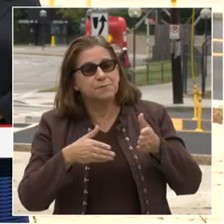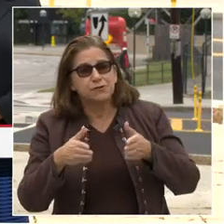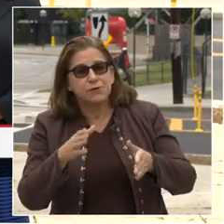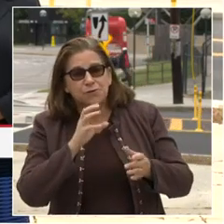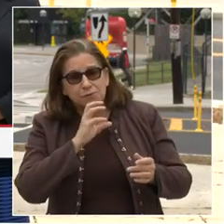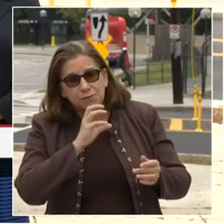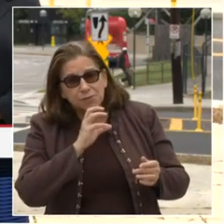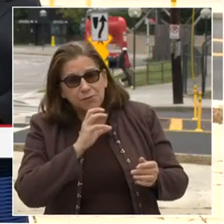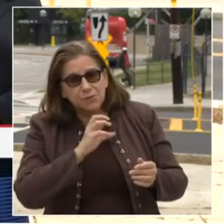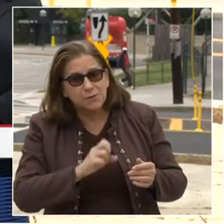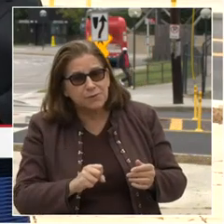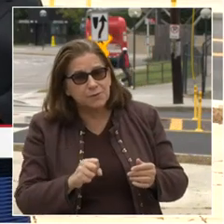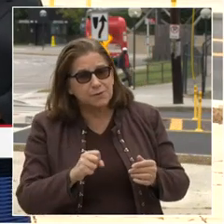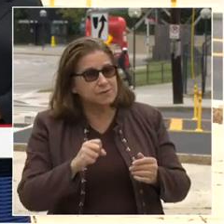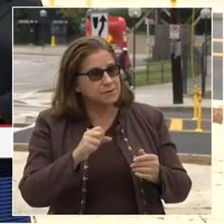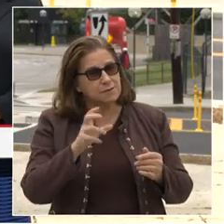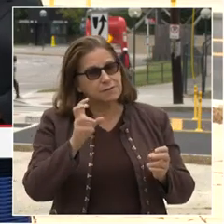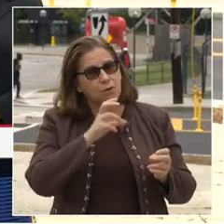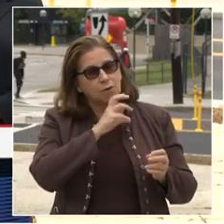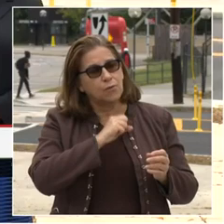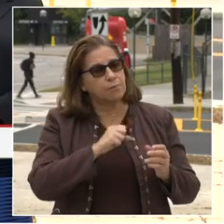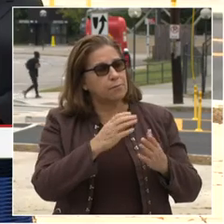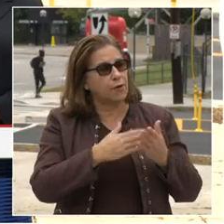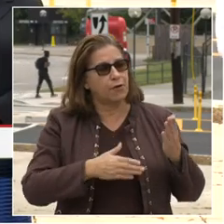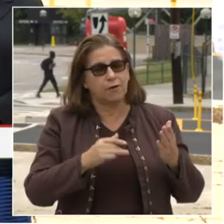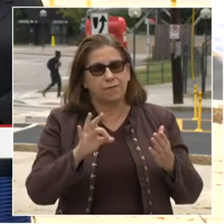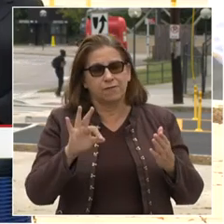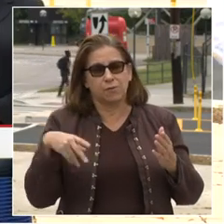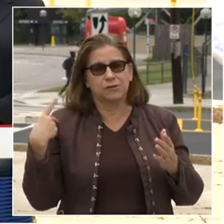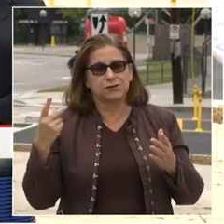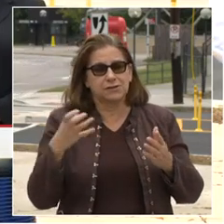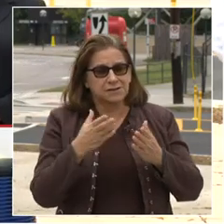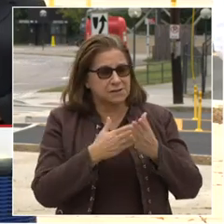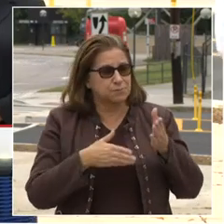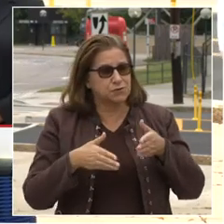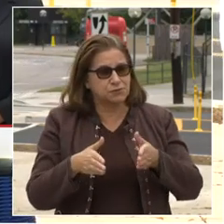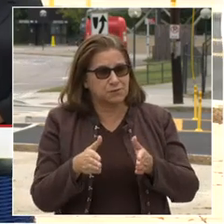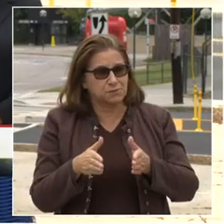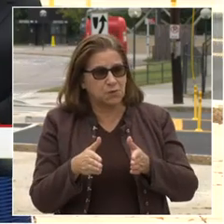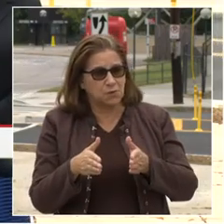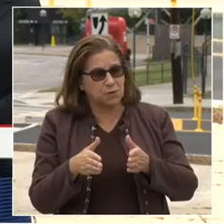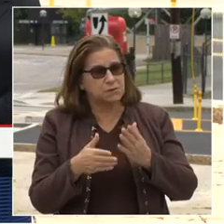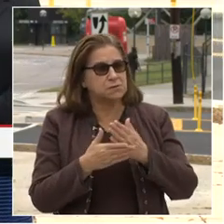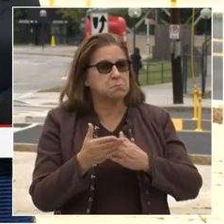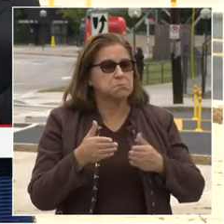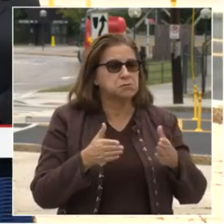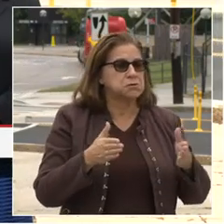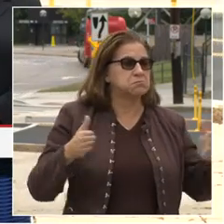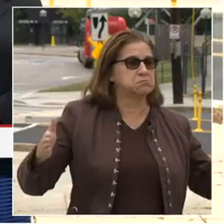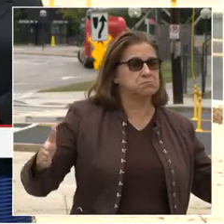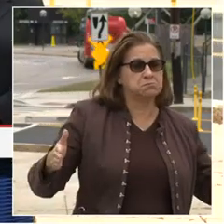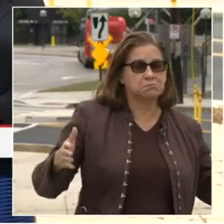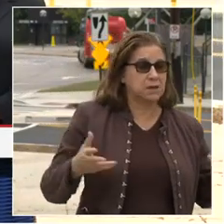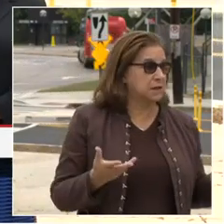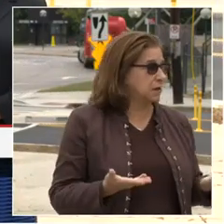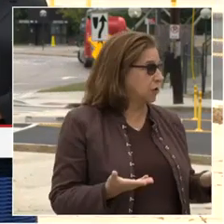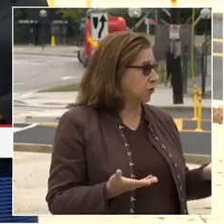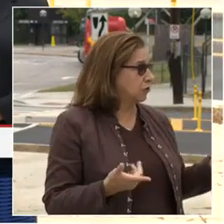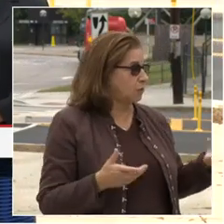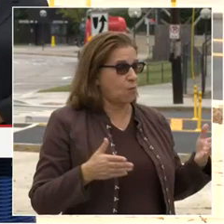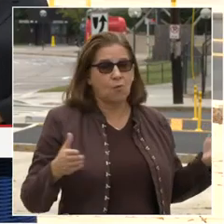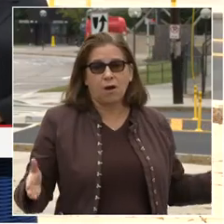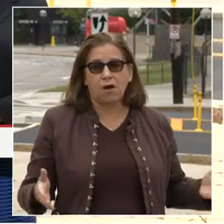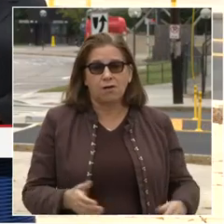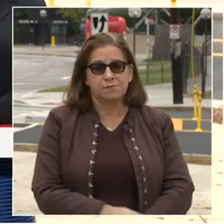infrastructure is older, narrower, smaller, as opposed to maybe out here where it's a little wider? Well, you'll hear from our engineers that they